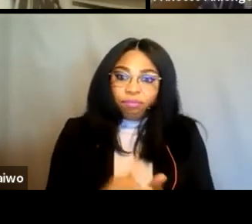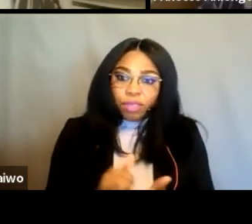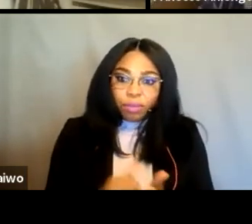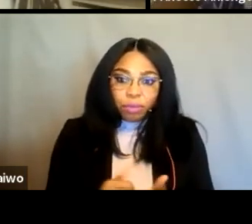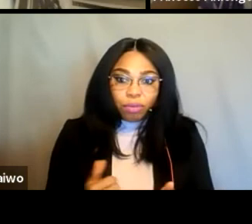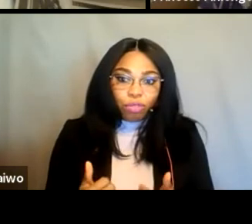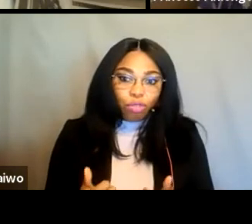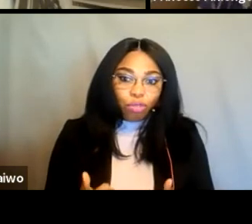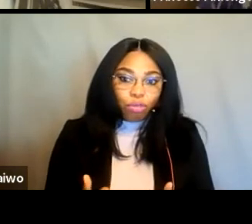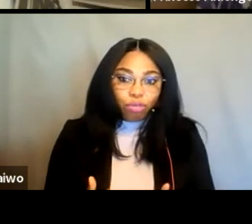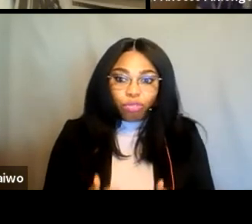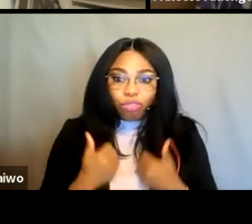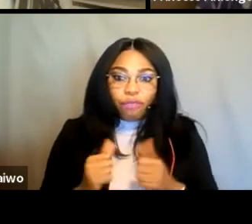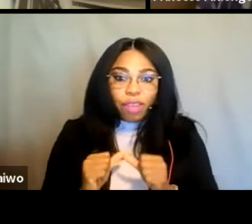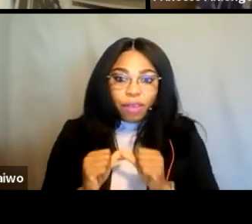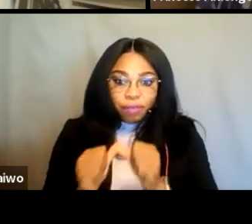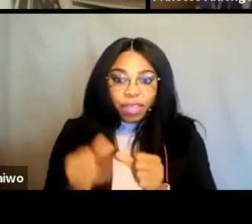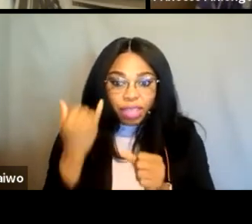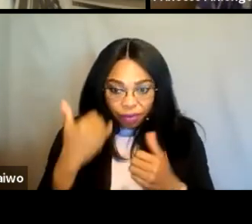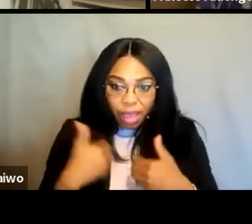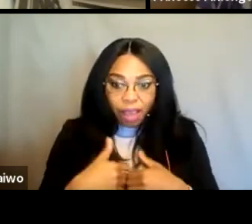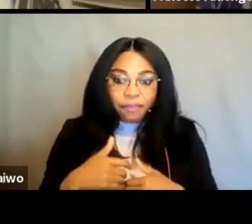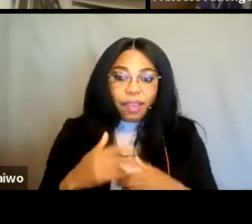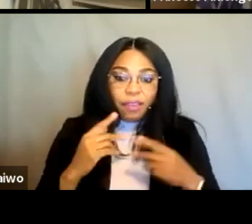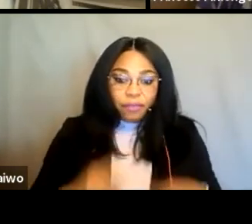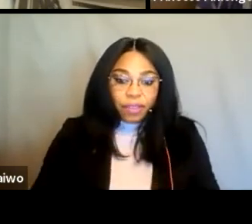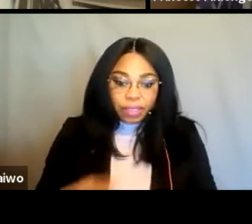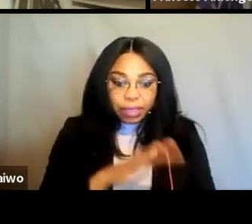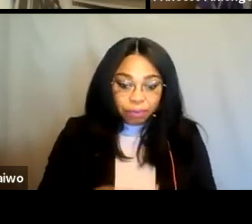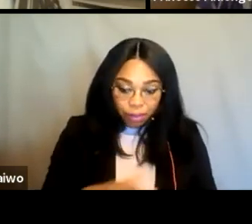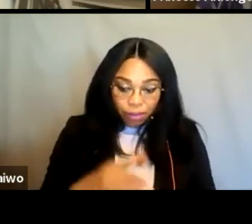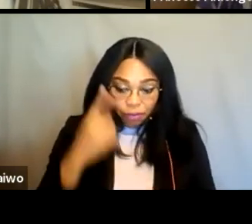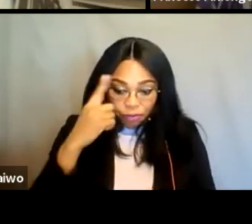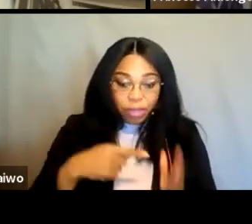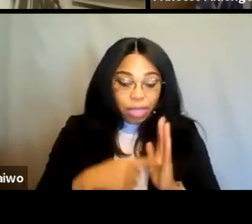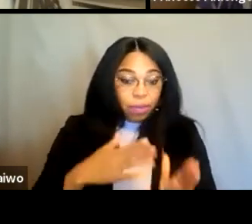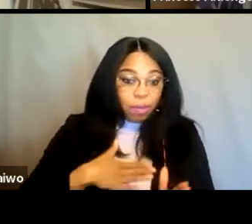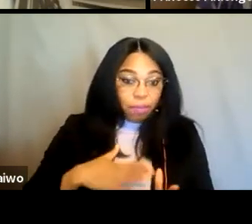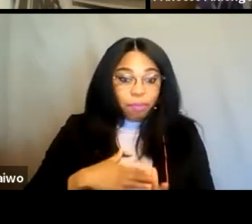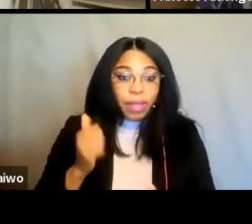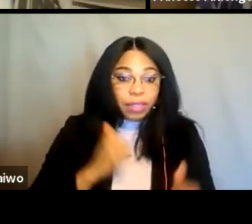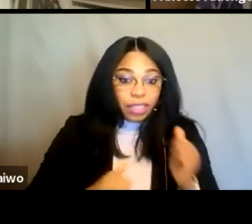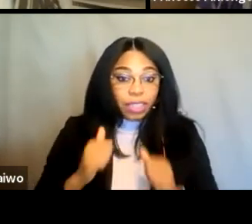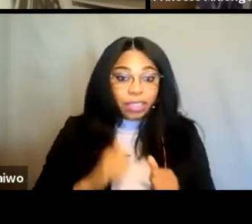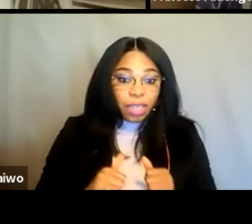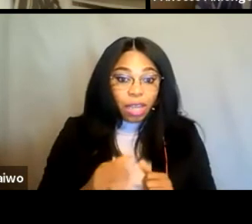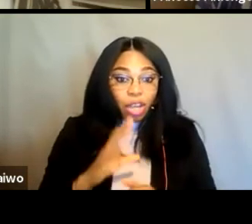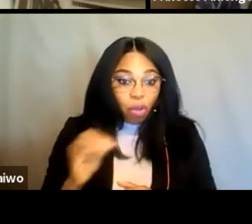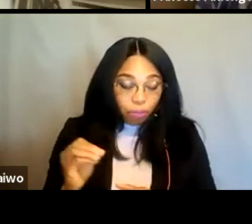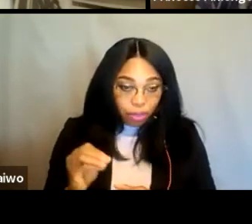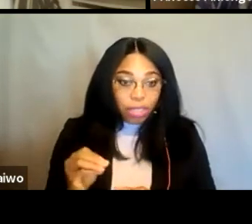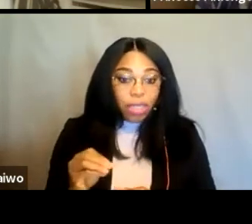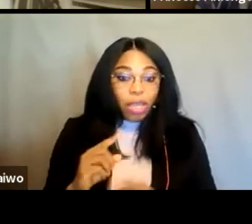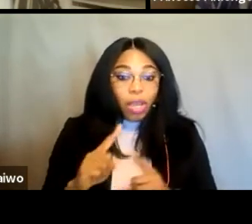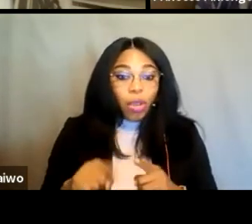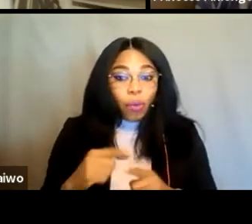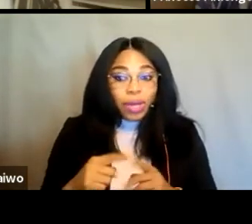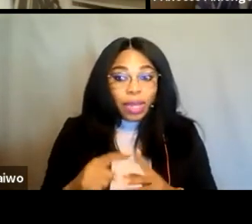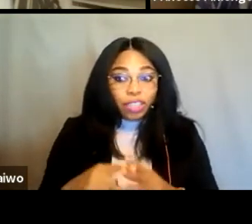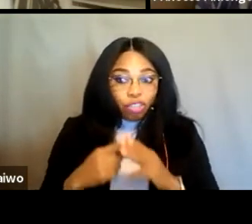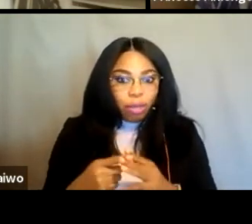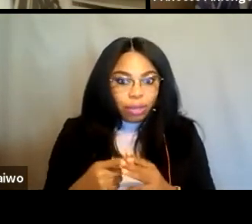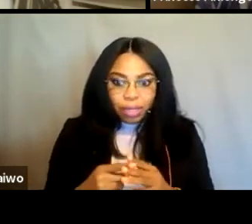wouldn't have survived if they had their physical space. So for example, my own theater company, Theater Mission International in Nigeria, when I started, we didn't even